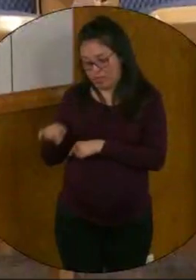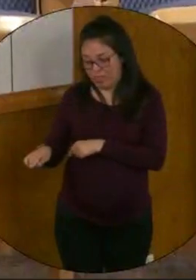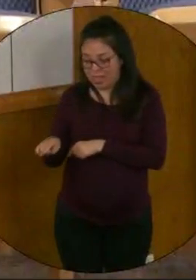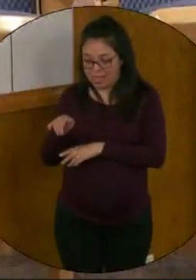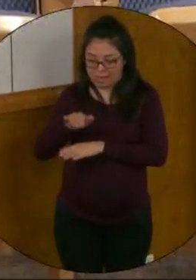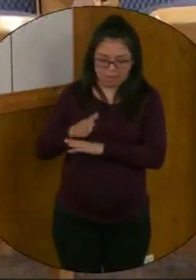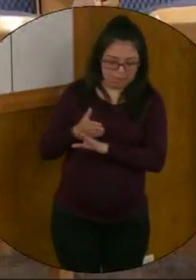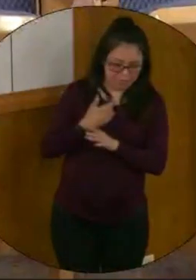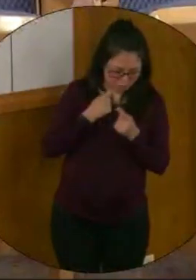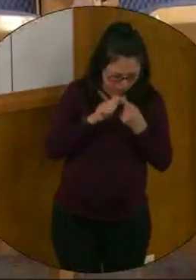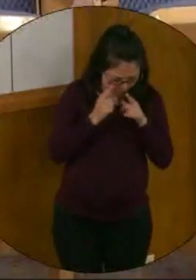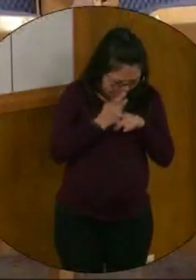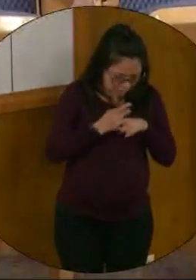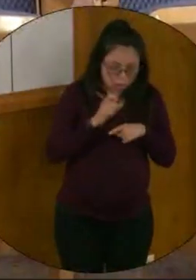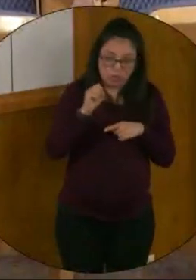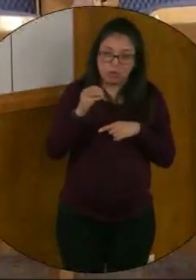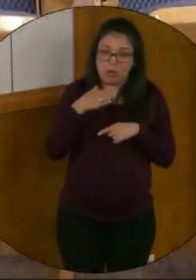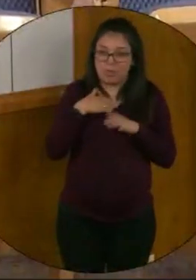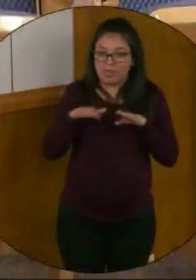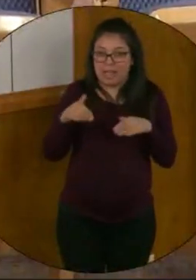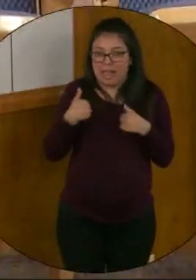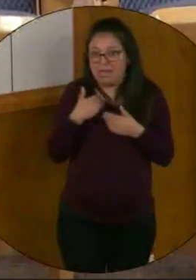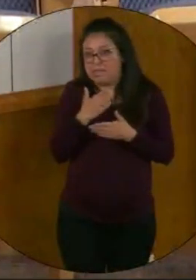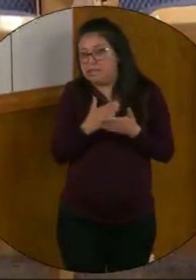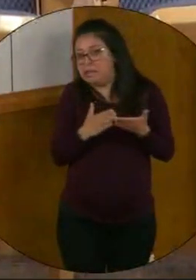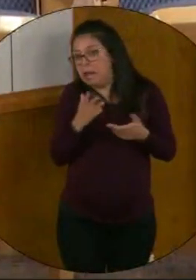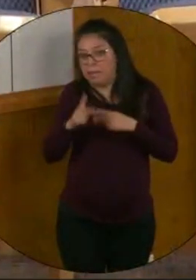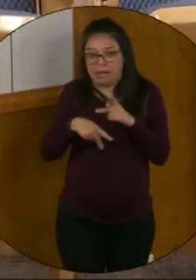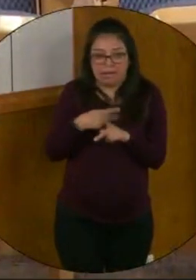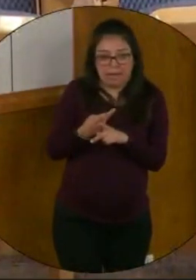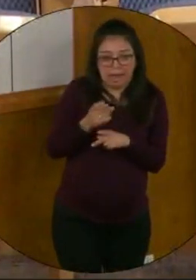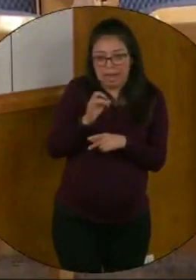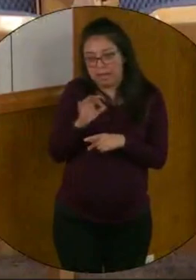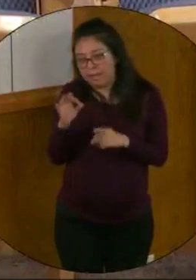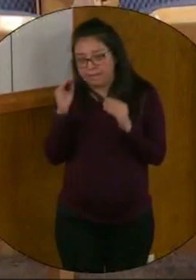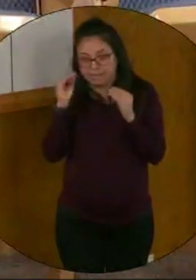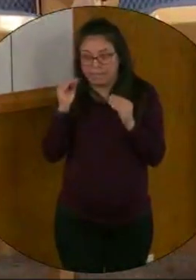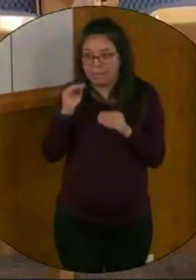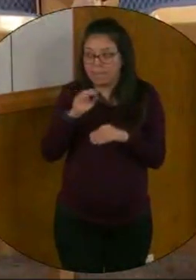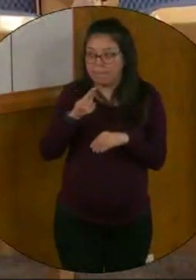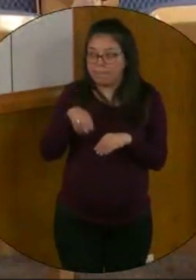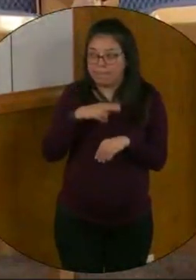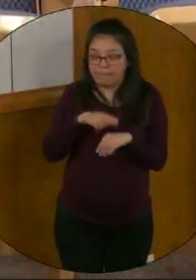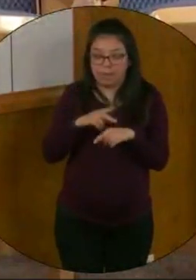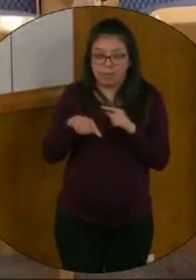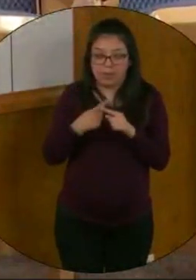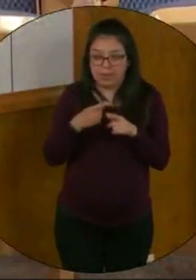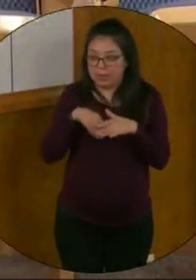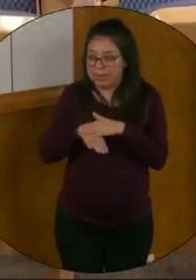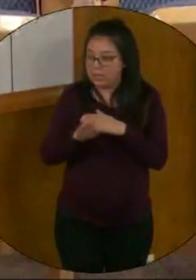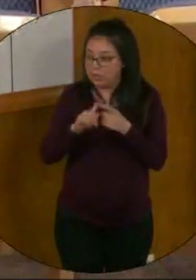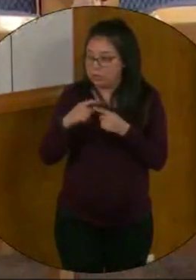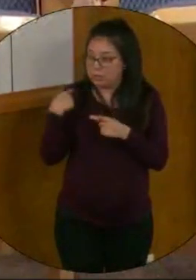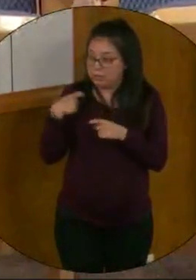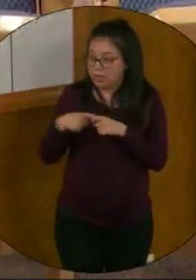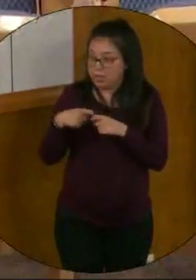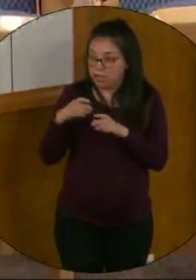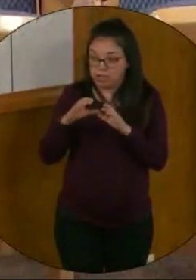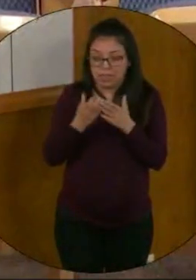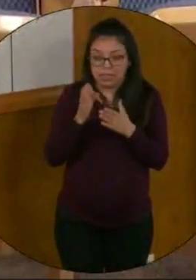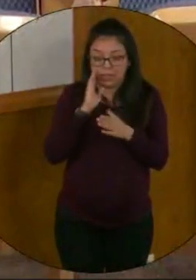before so that my kids at least had some semblance of normalcy. When they went into a Spanish class, they would at least be